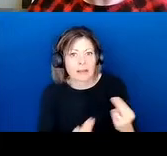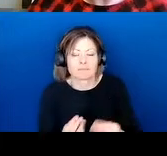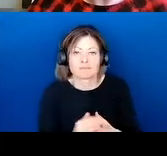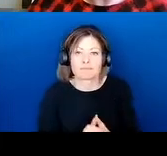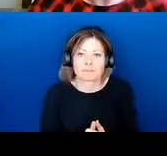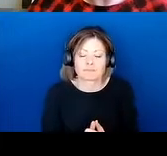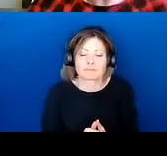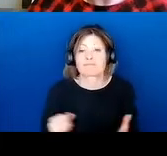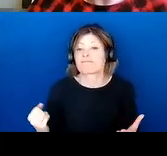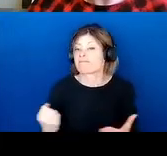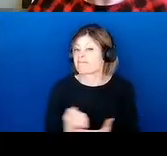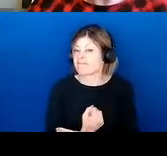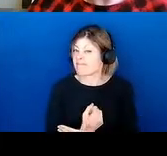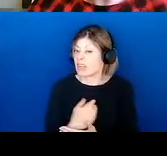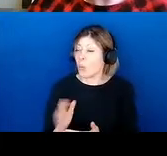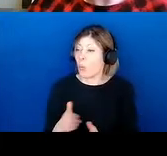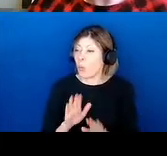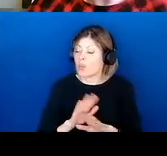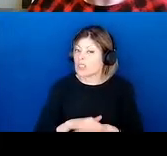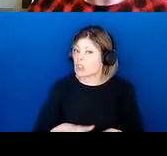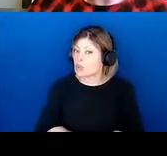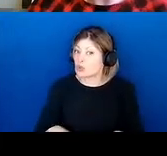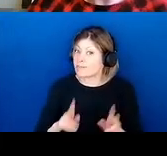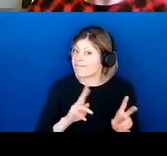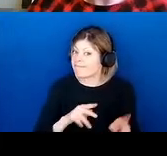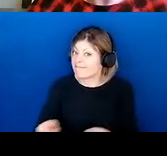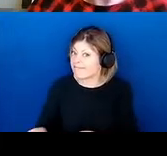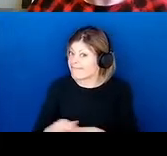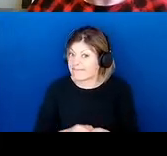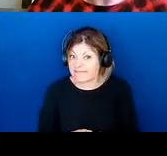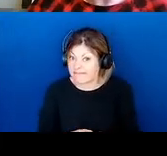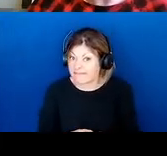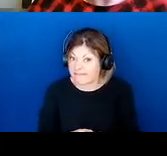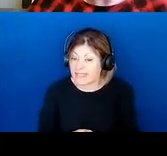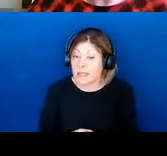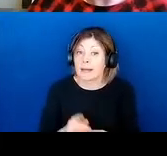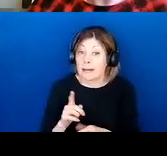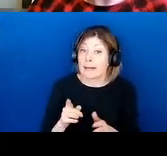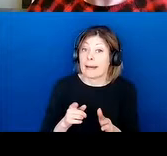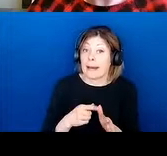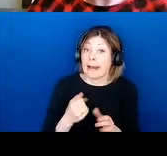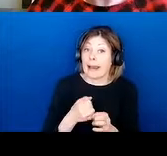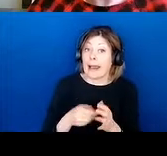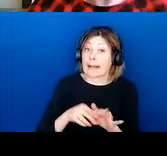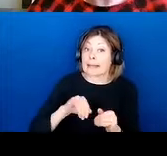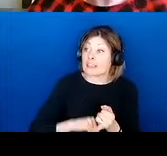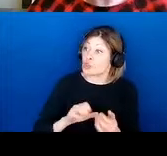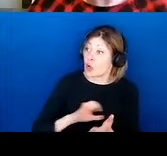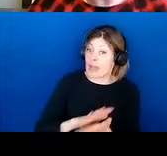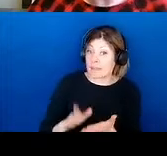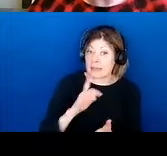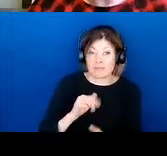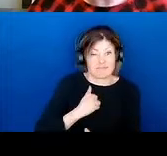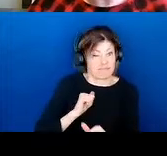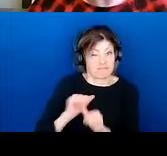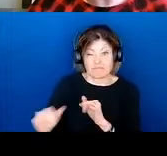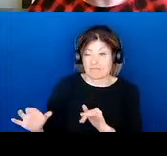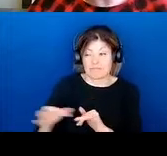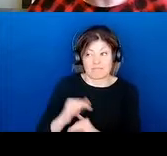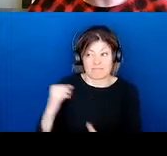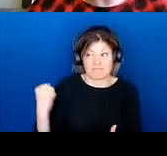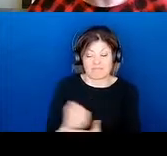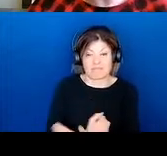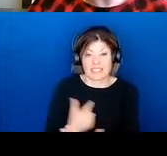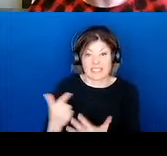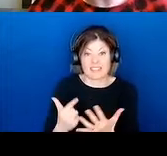Sadly, no children survived, and Agnes, the best of wives, died in 1772, aged